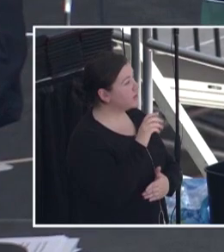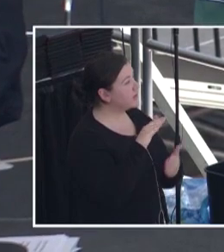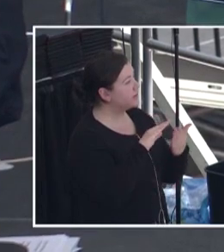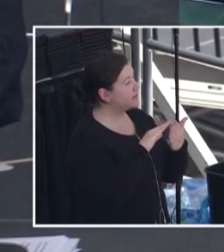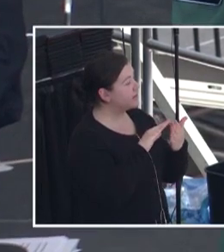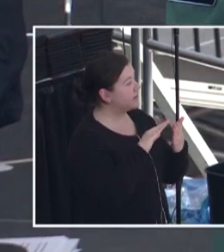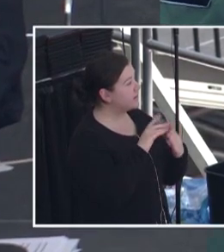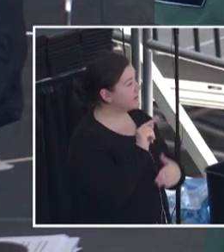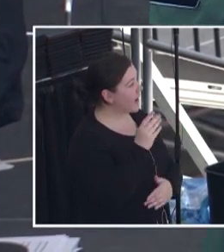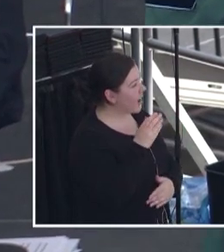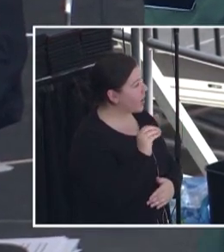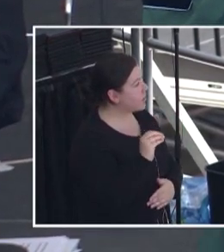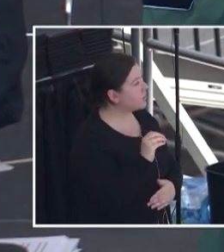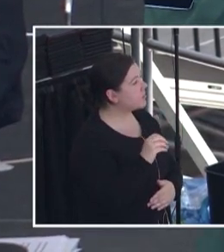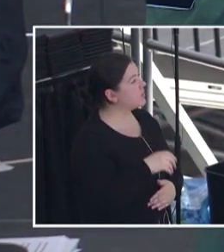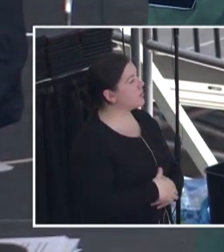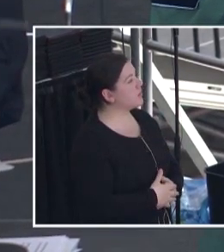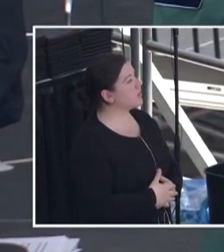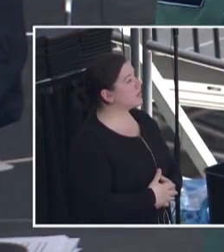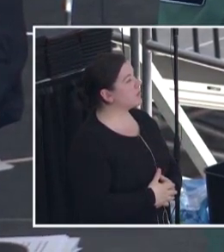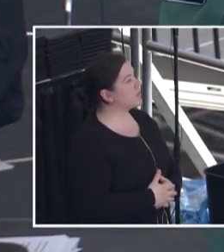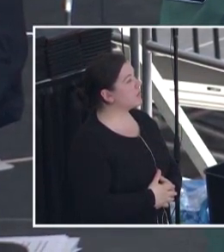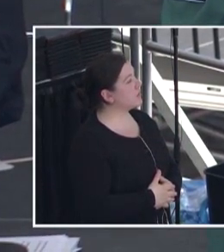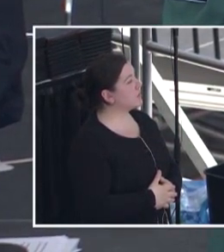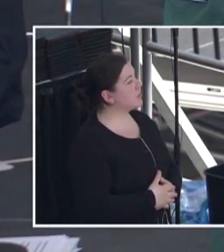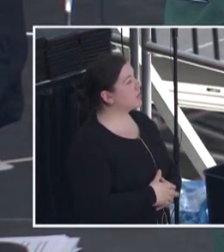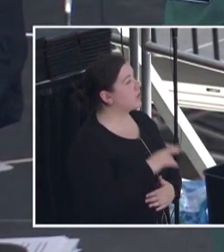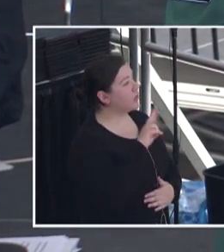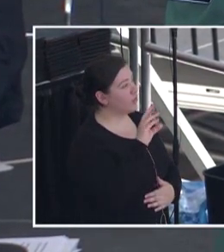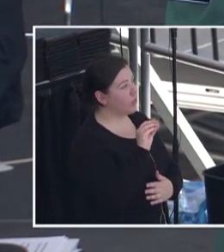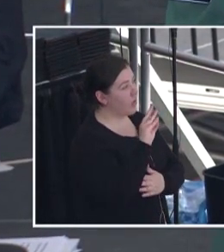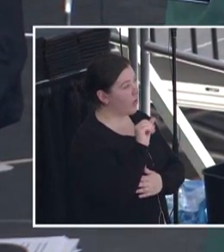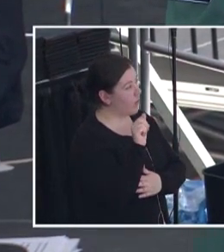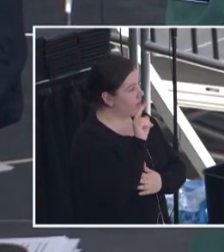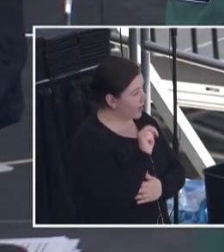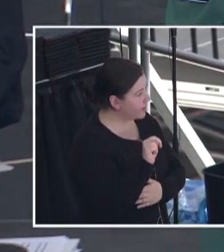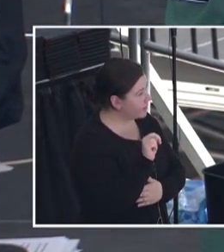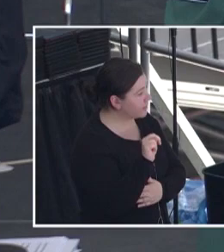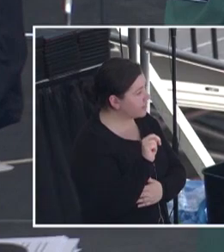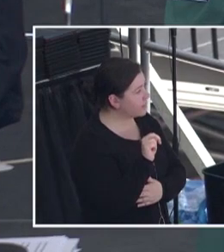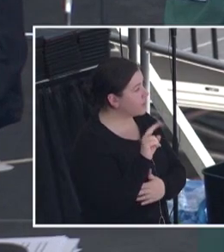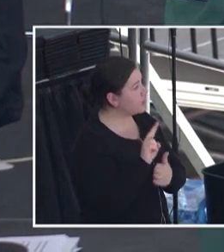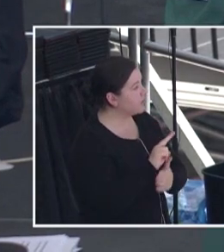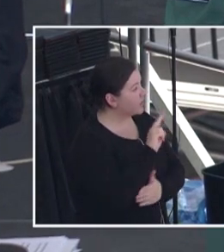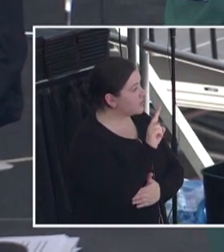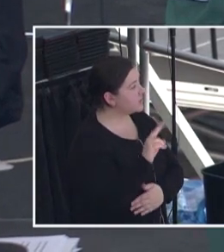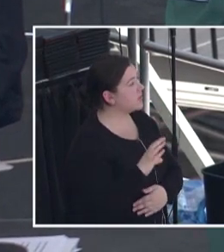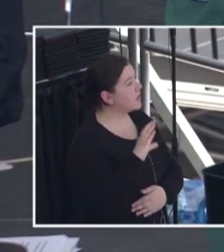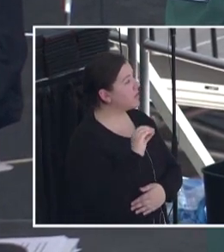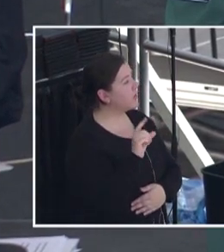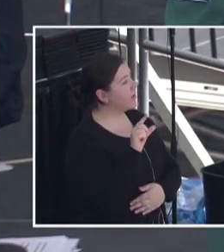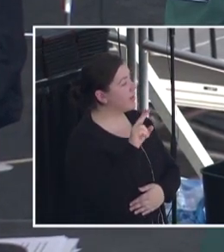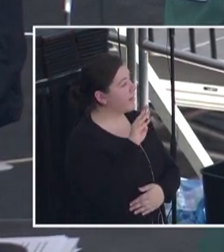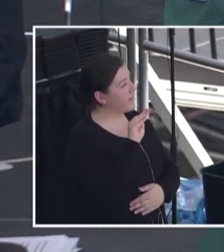University, Fairleigh Dickinson, Montclair State,